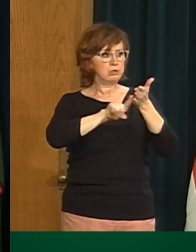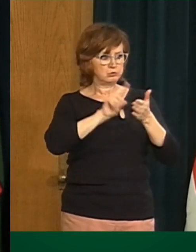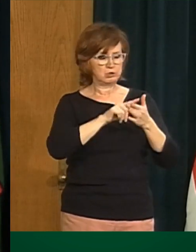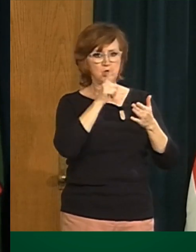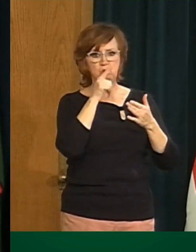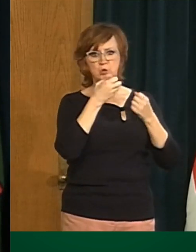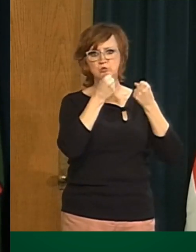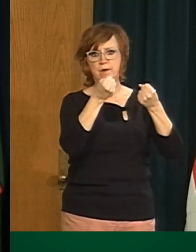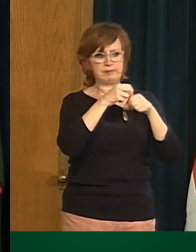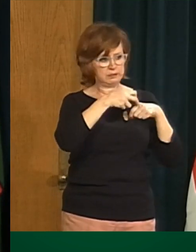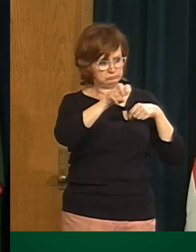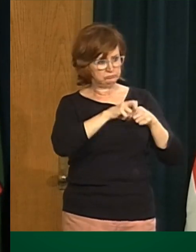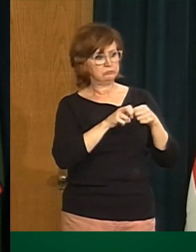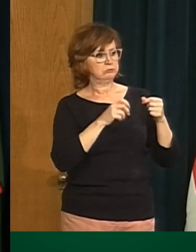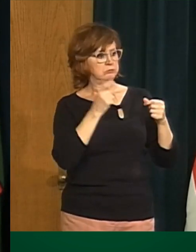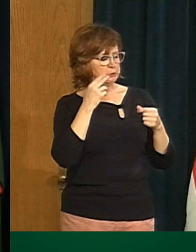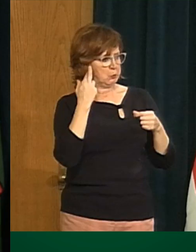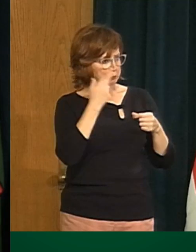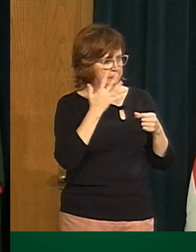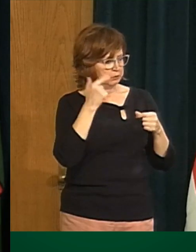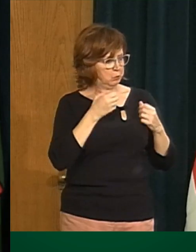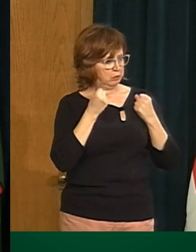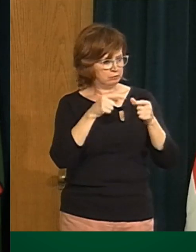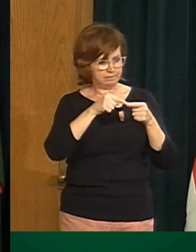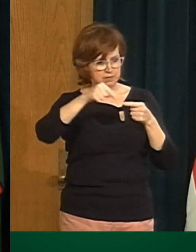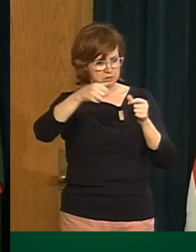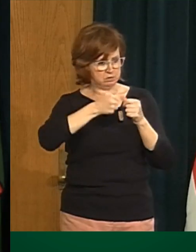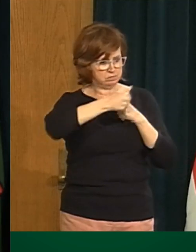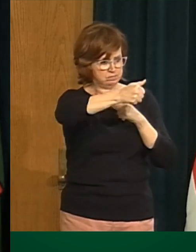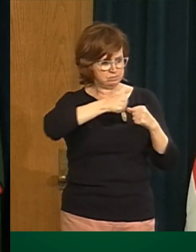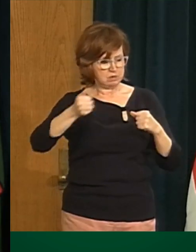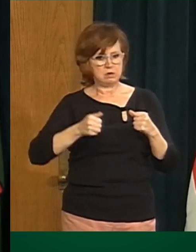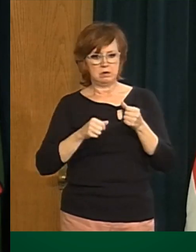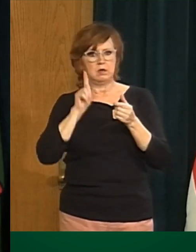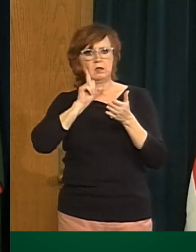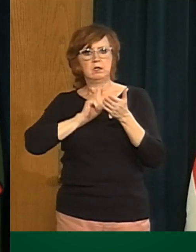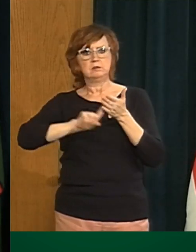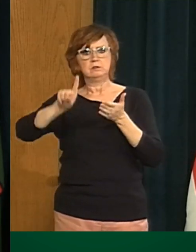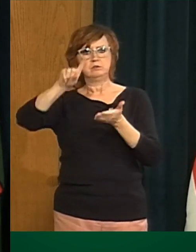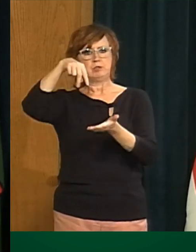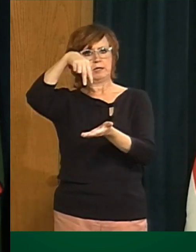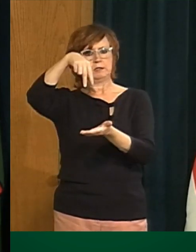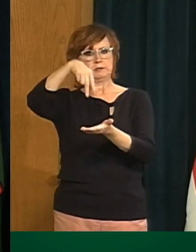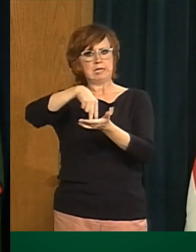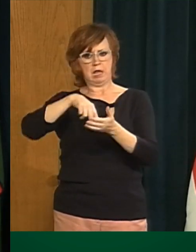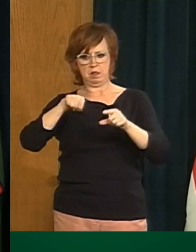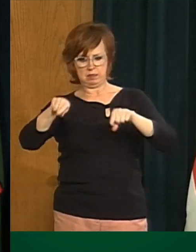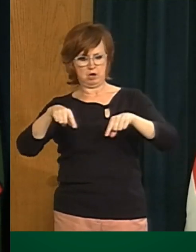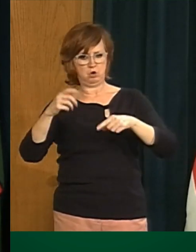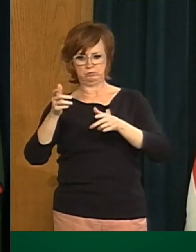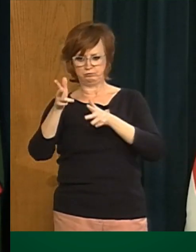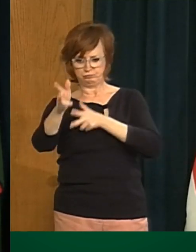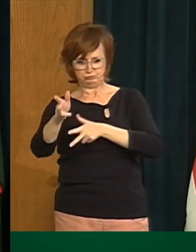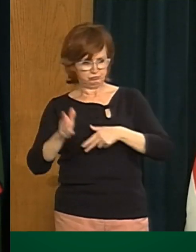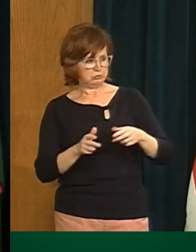now, is we are working with community members at those checkpoints to ensure that we are not only limiting north and south travel,